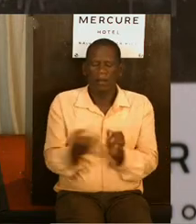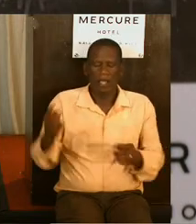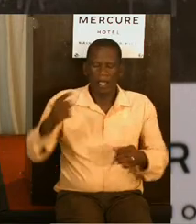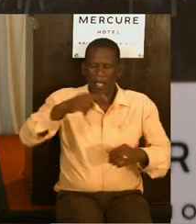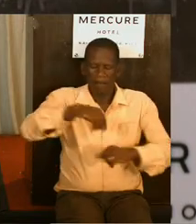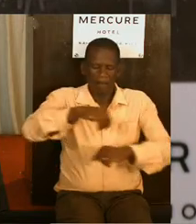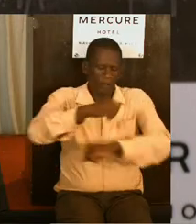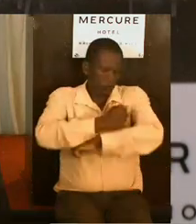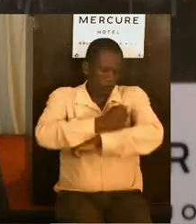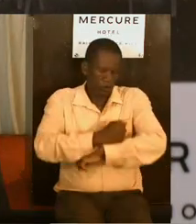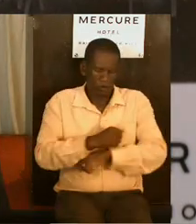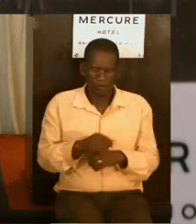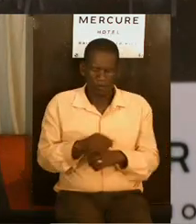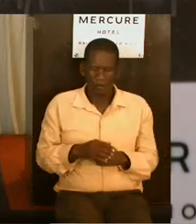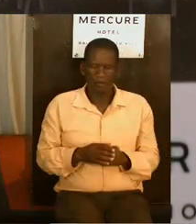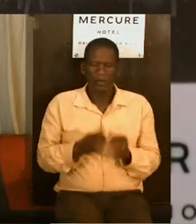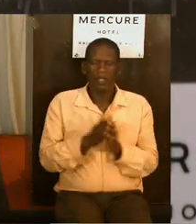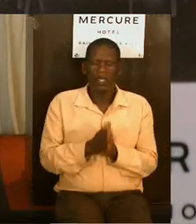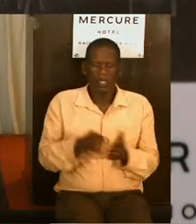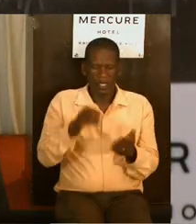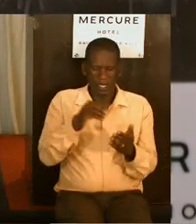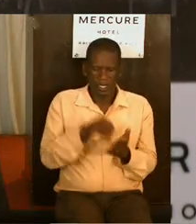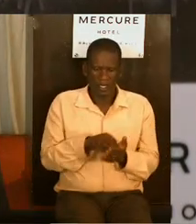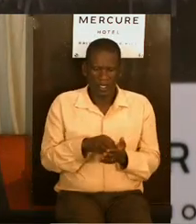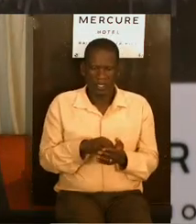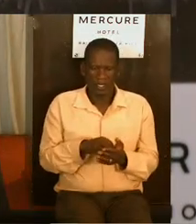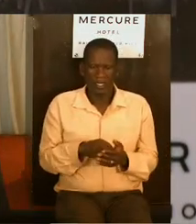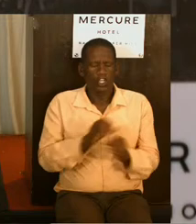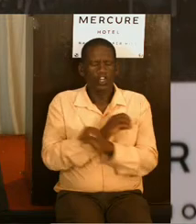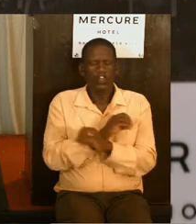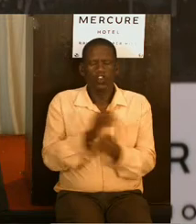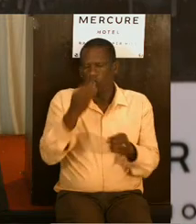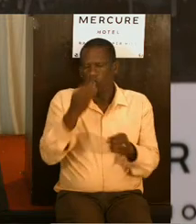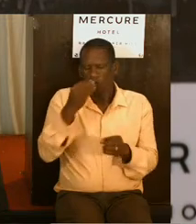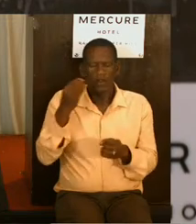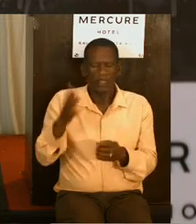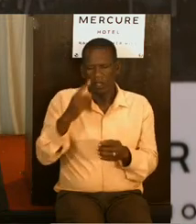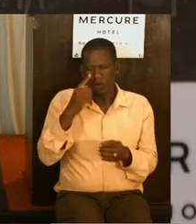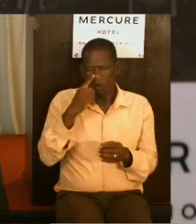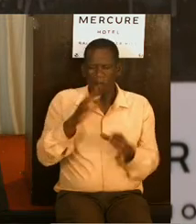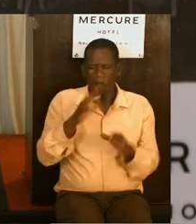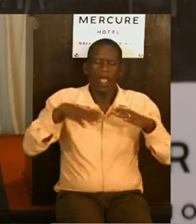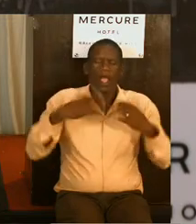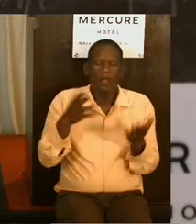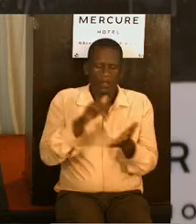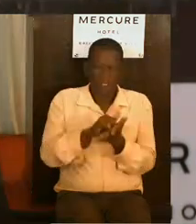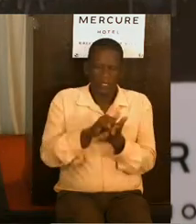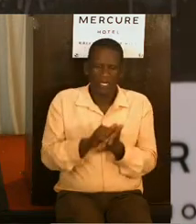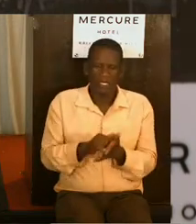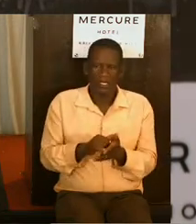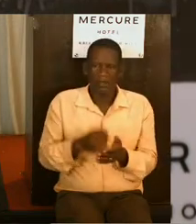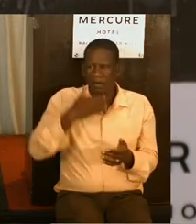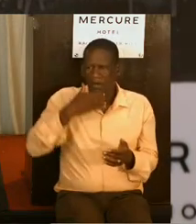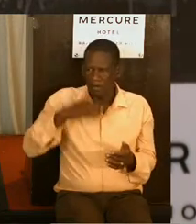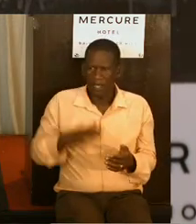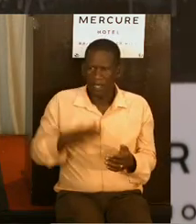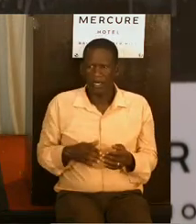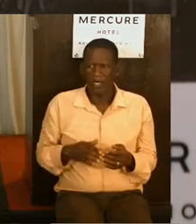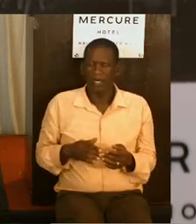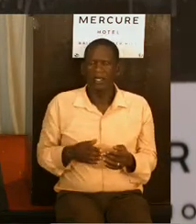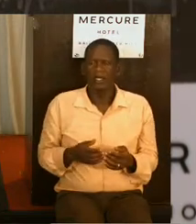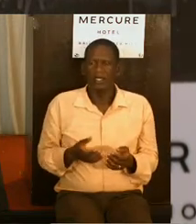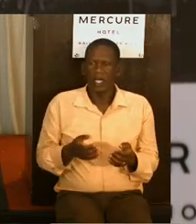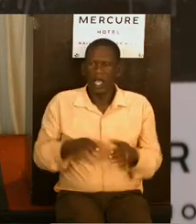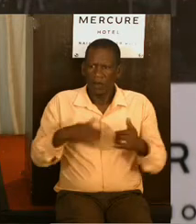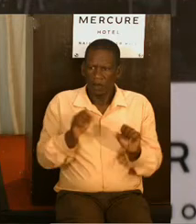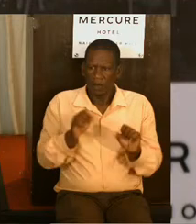school and yet there's no food on the table how is that parent supposed to